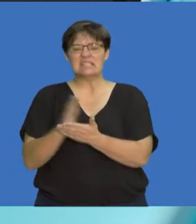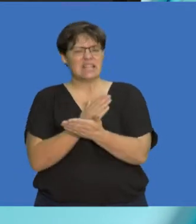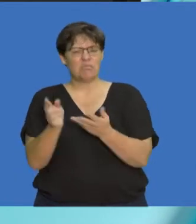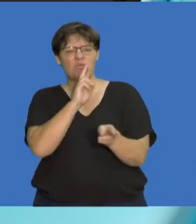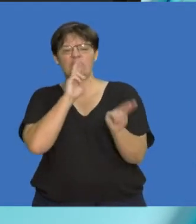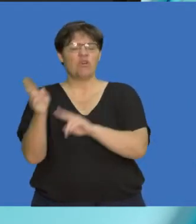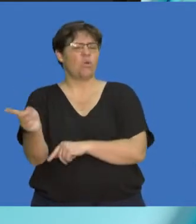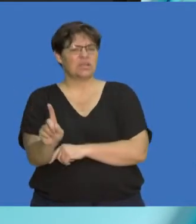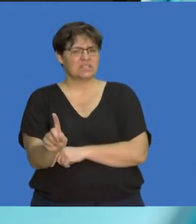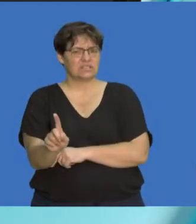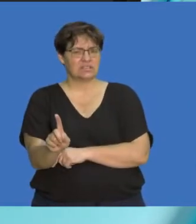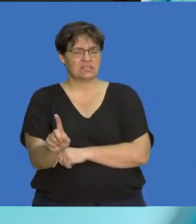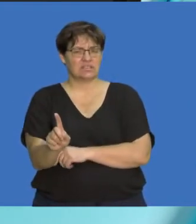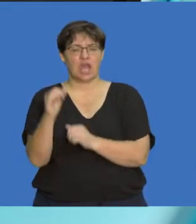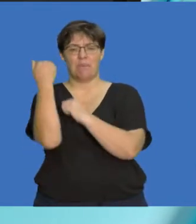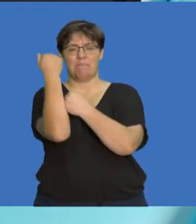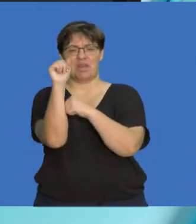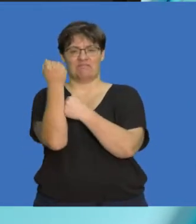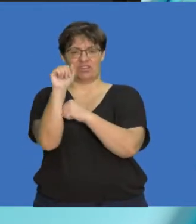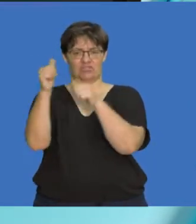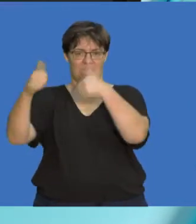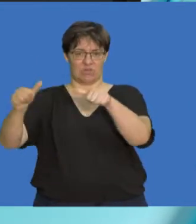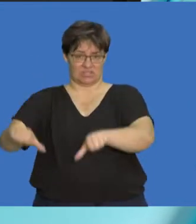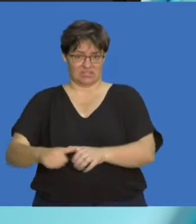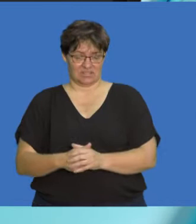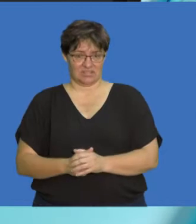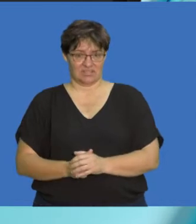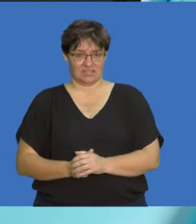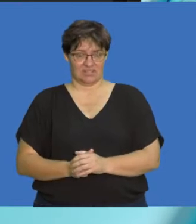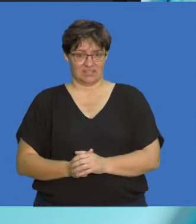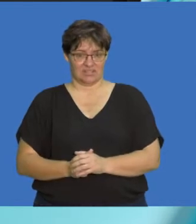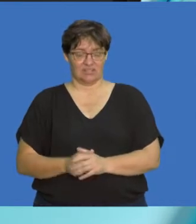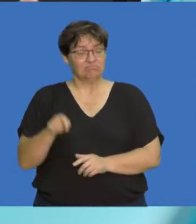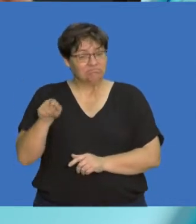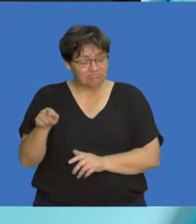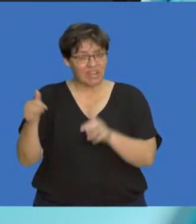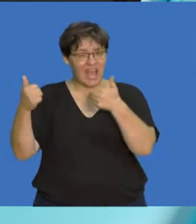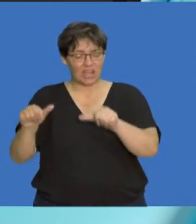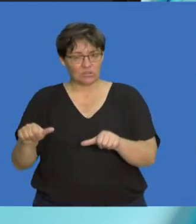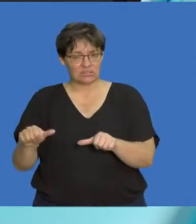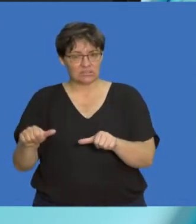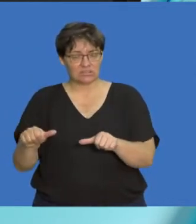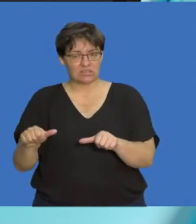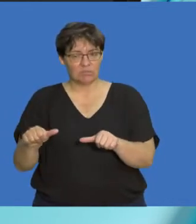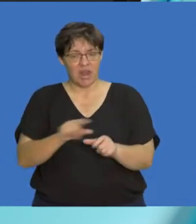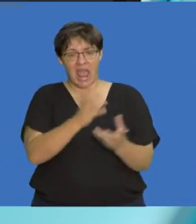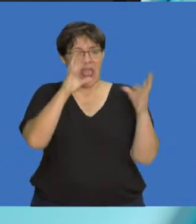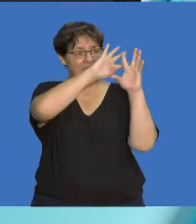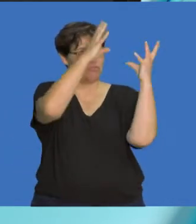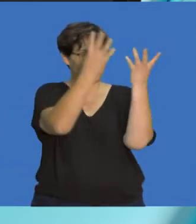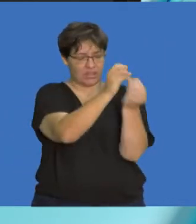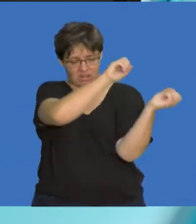to as the manufacturing account. It's the account where it's the boiling pot of all